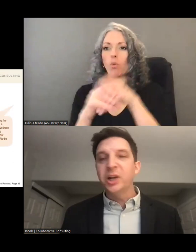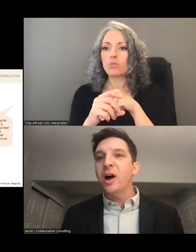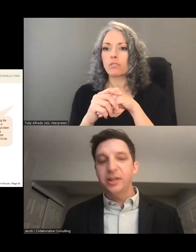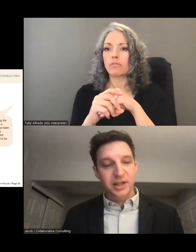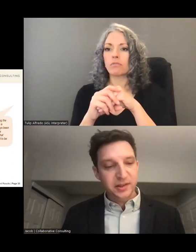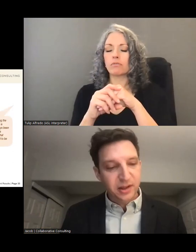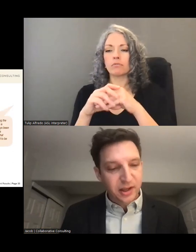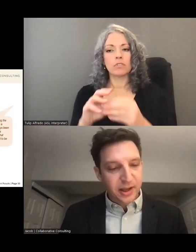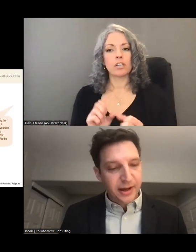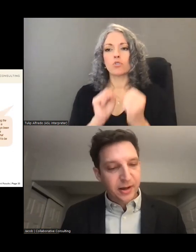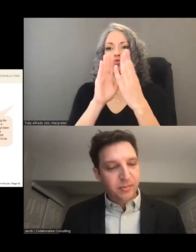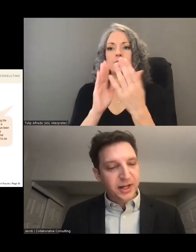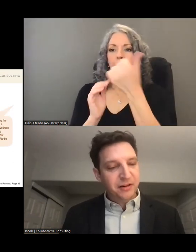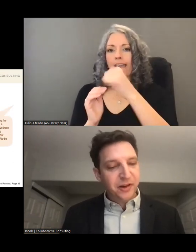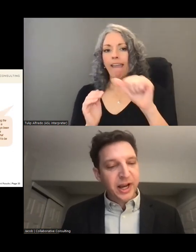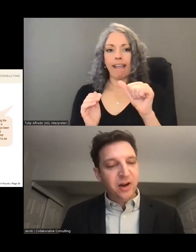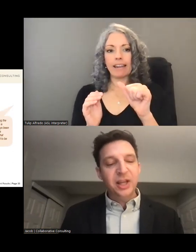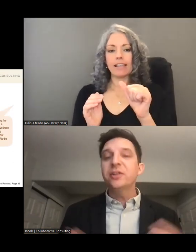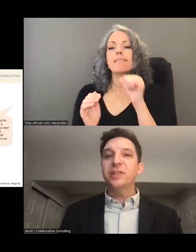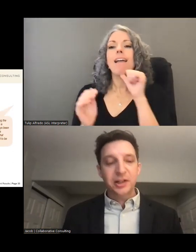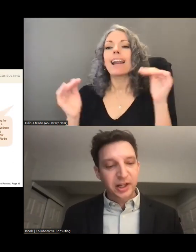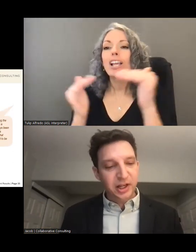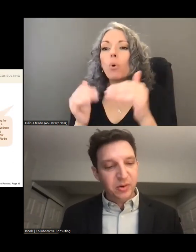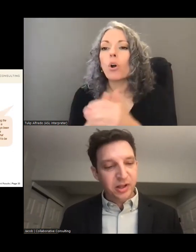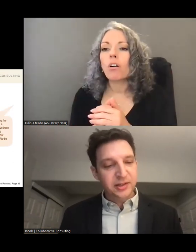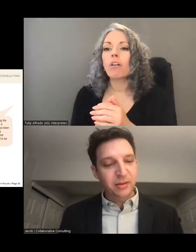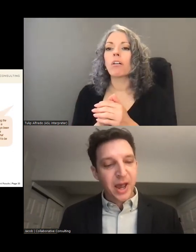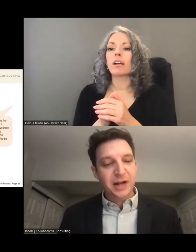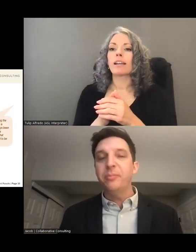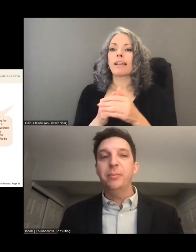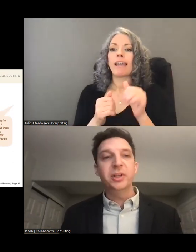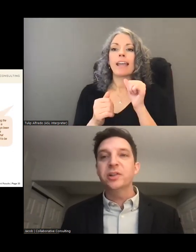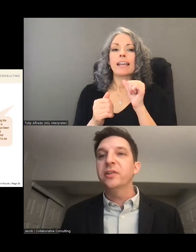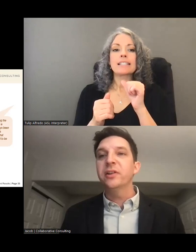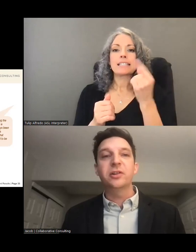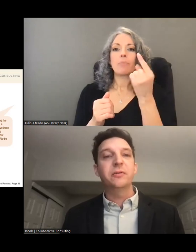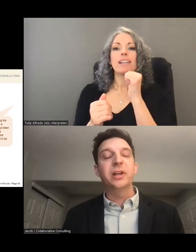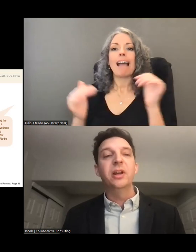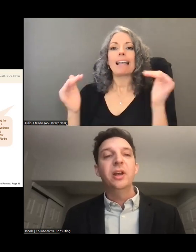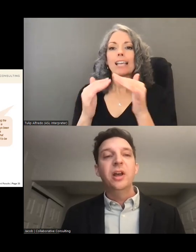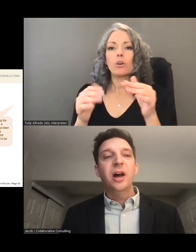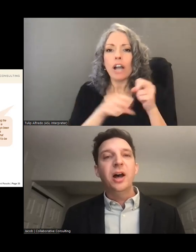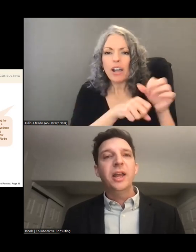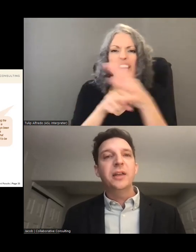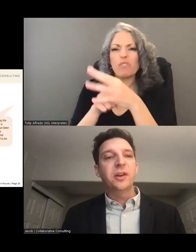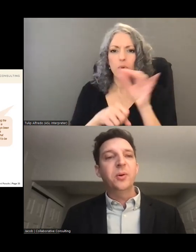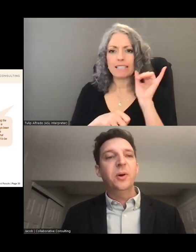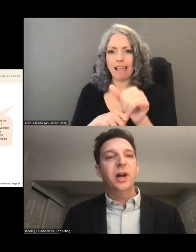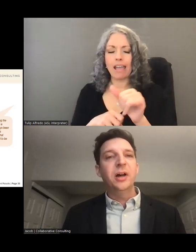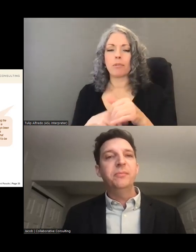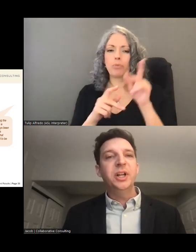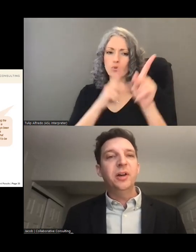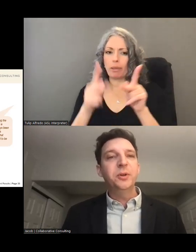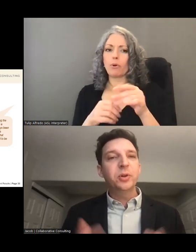addressing inequalities, identifying how intersecting inequalities impact the populations they're serving. And